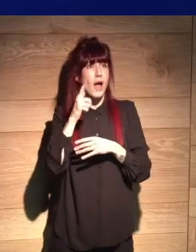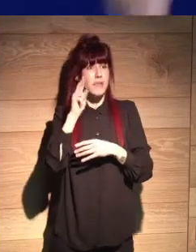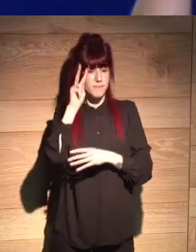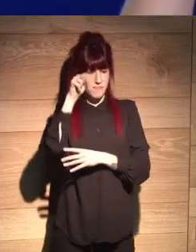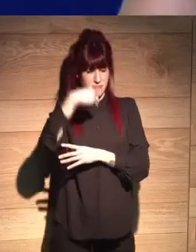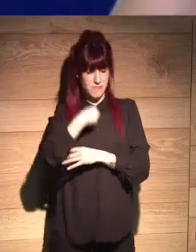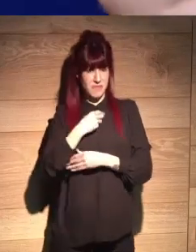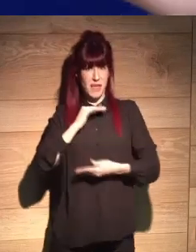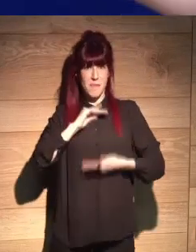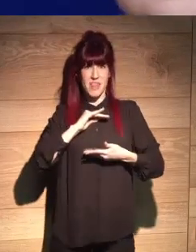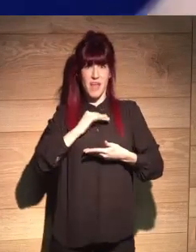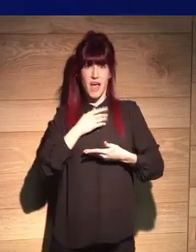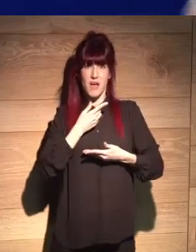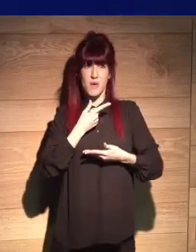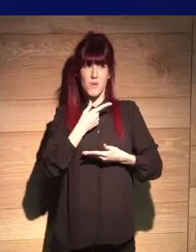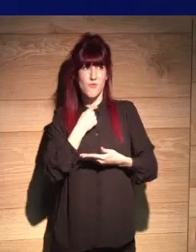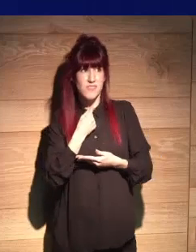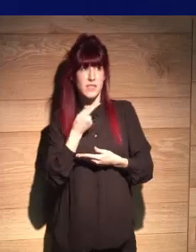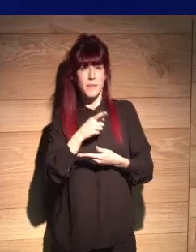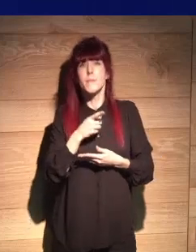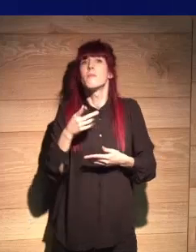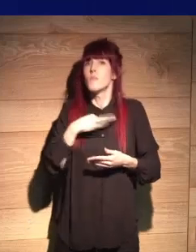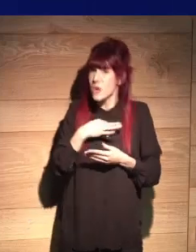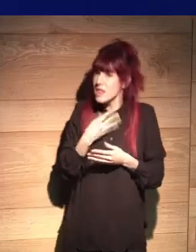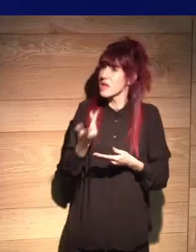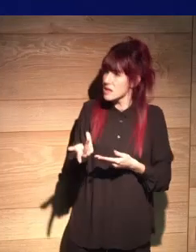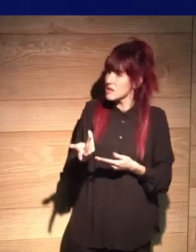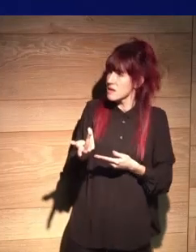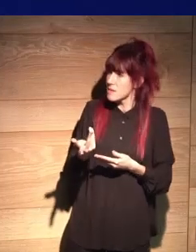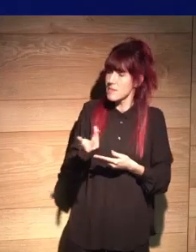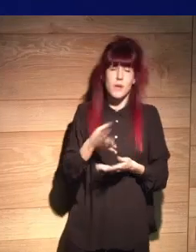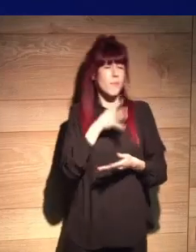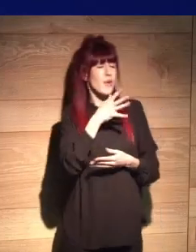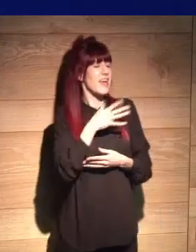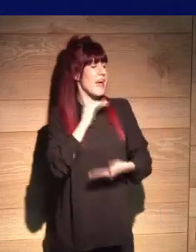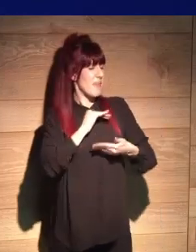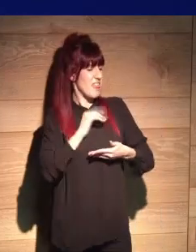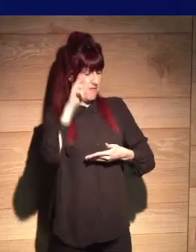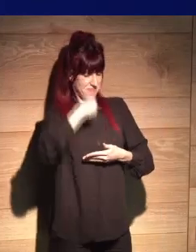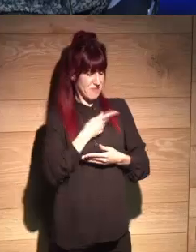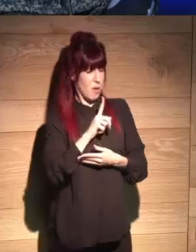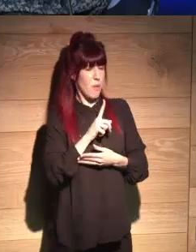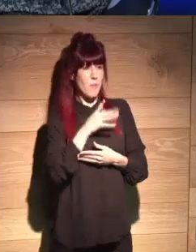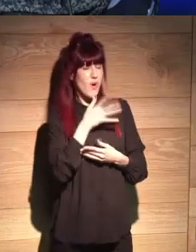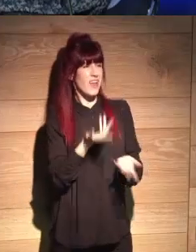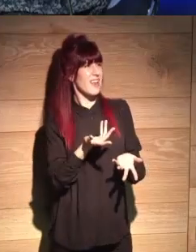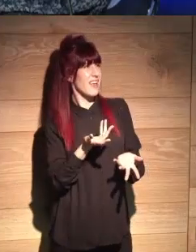who see they're capable of doing it or who like it. But